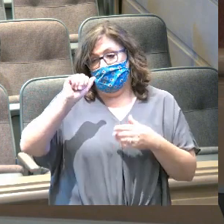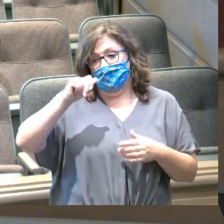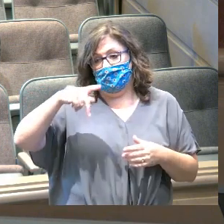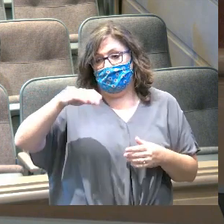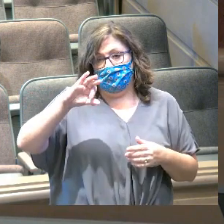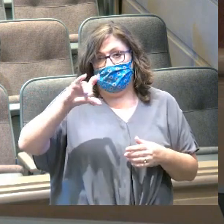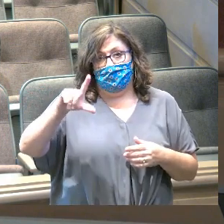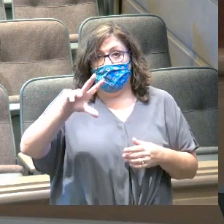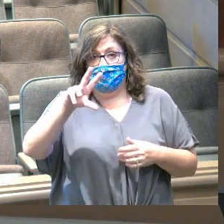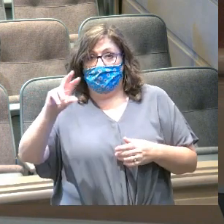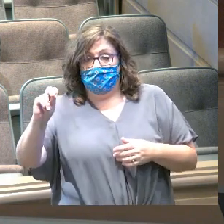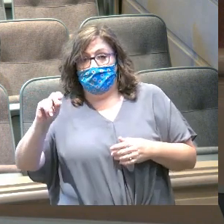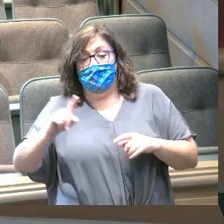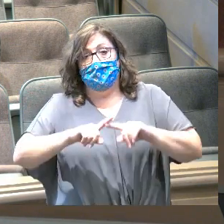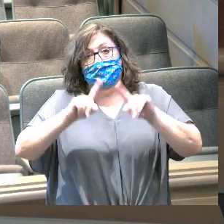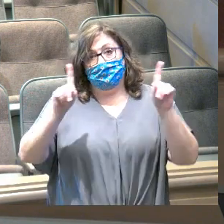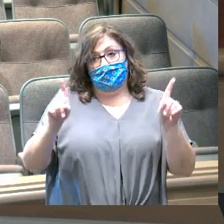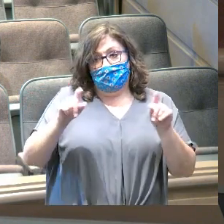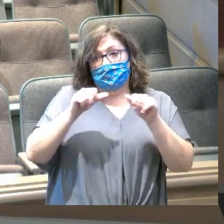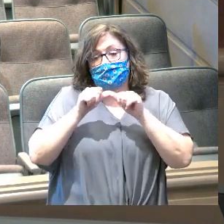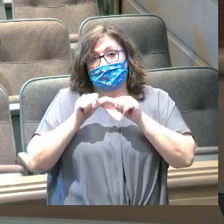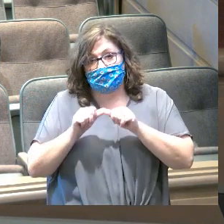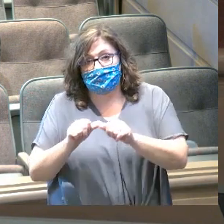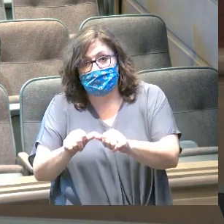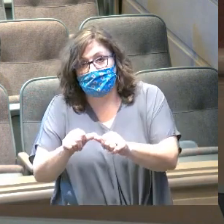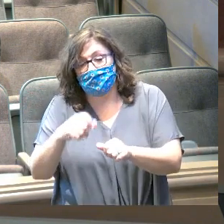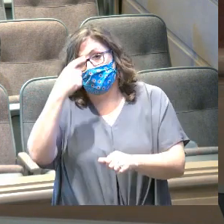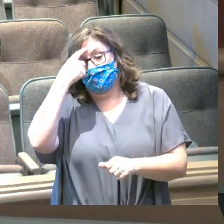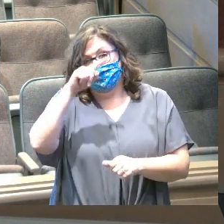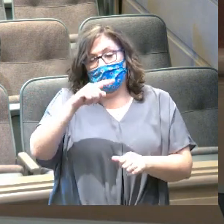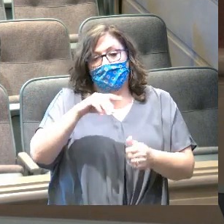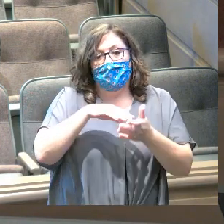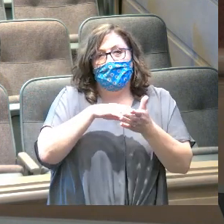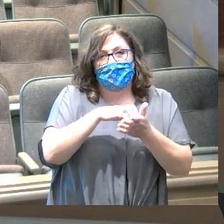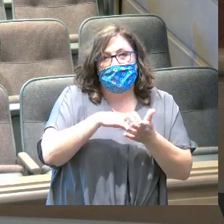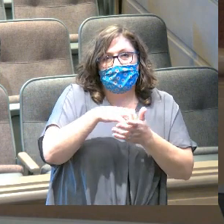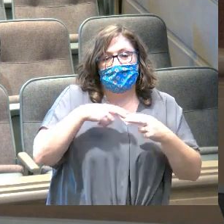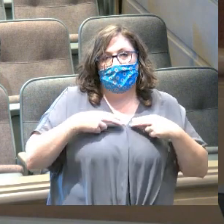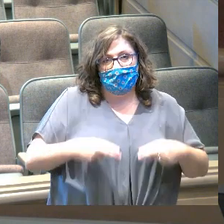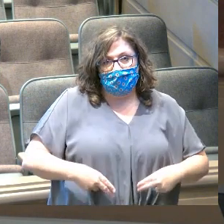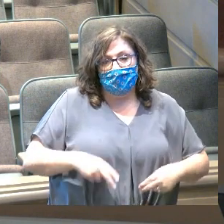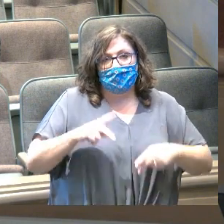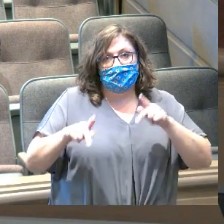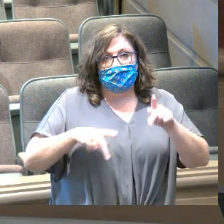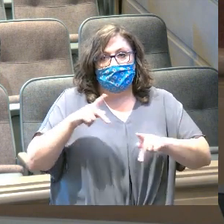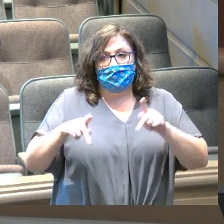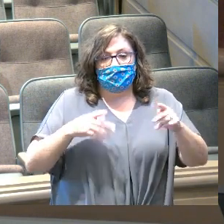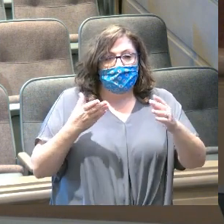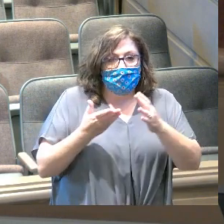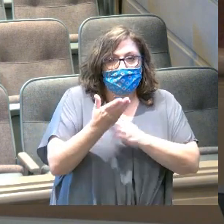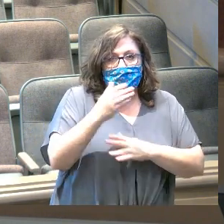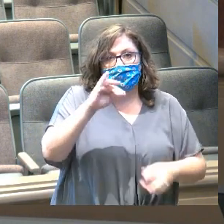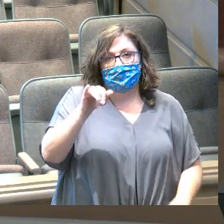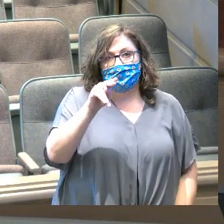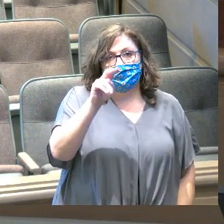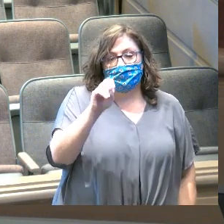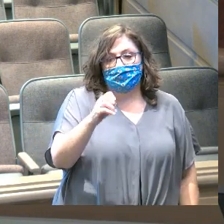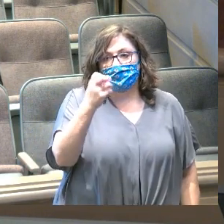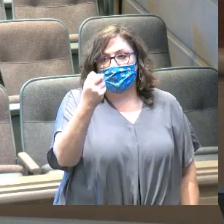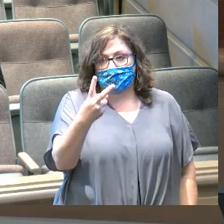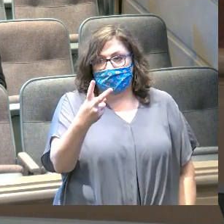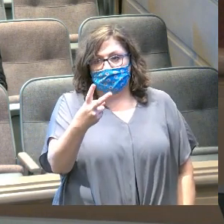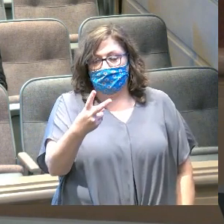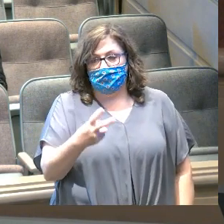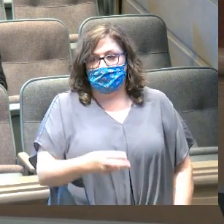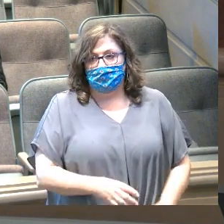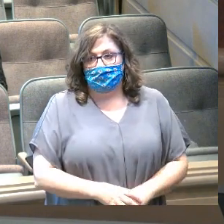that continues for medically fragile persons through June 12th. Medically fragile